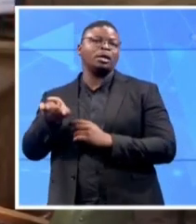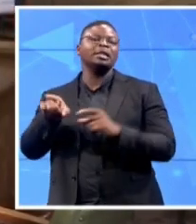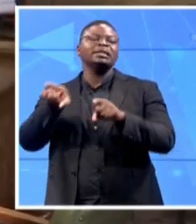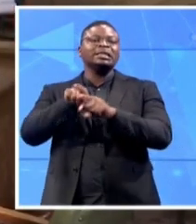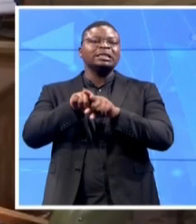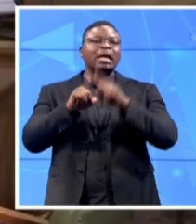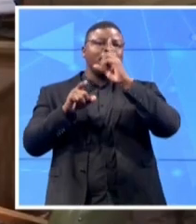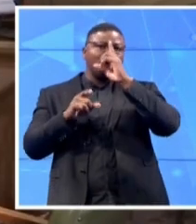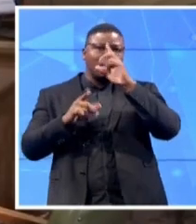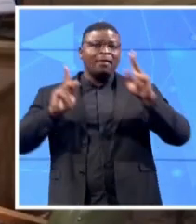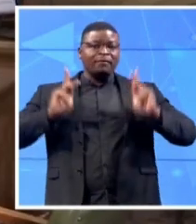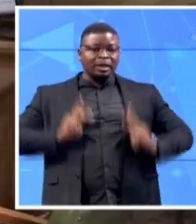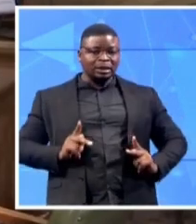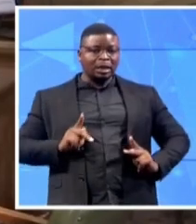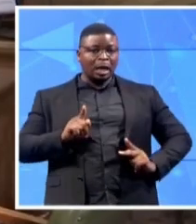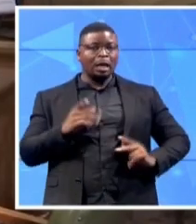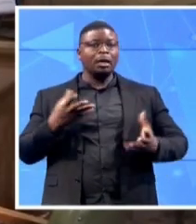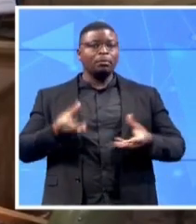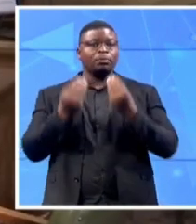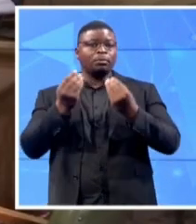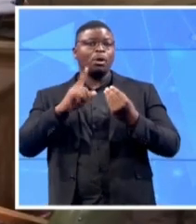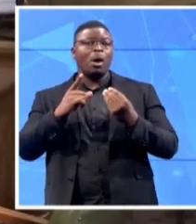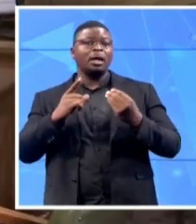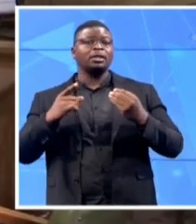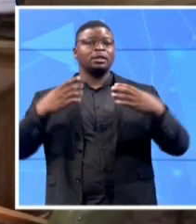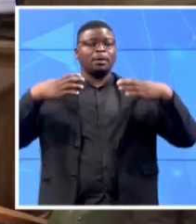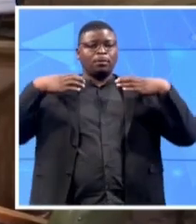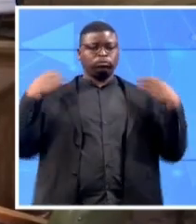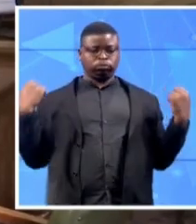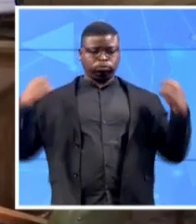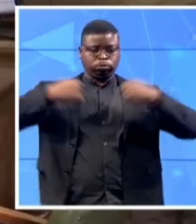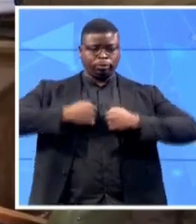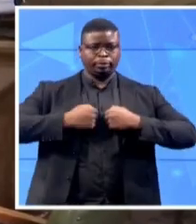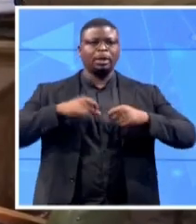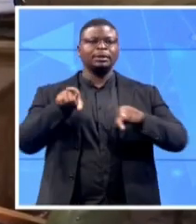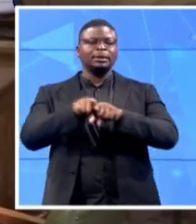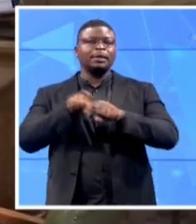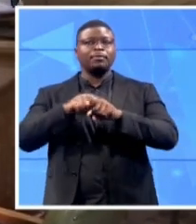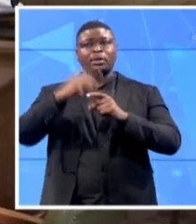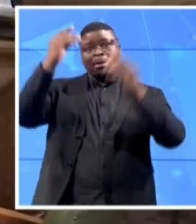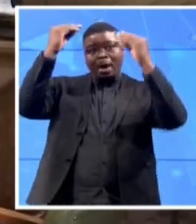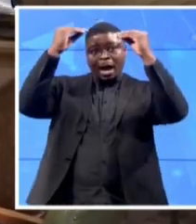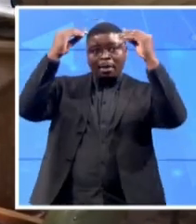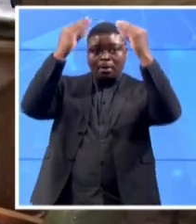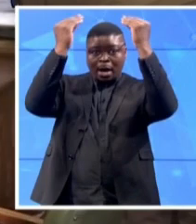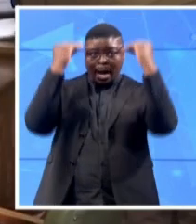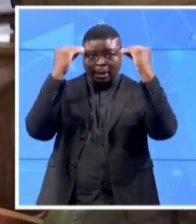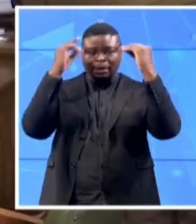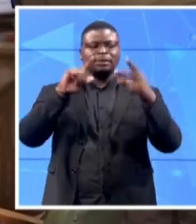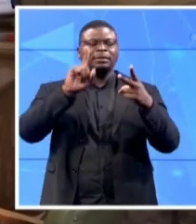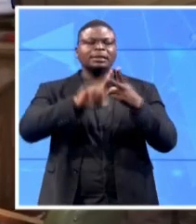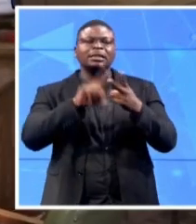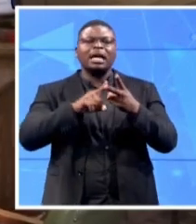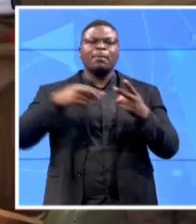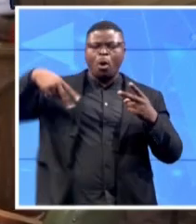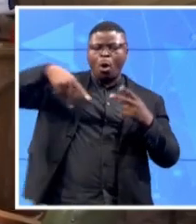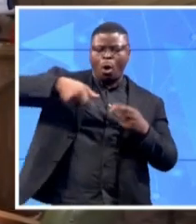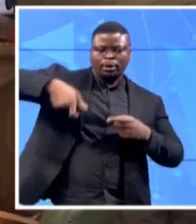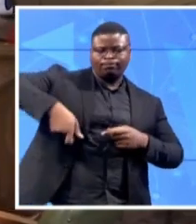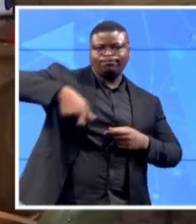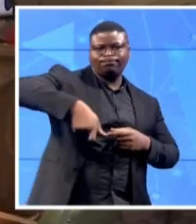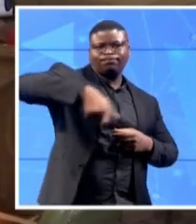as well as the hat and the walking stick. And what he's really been trying to do is find out whether or not